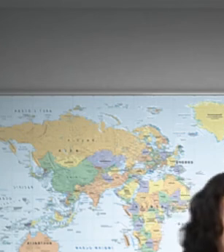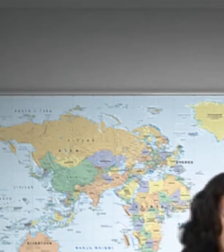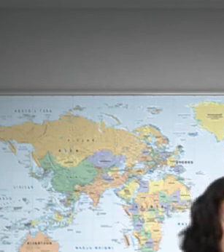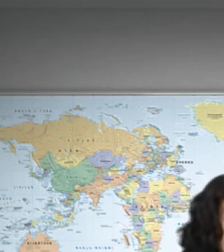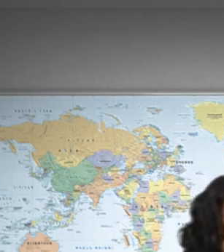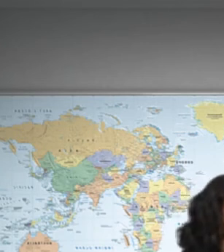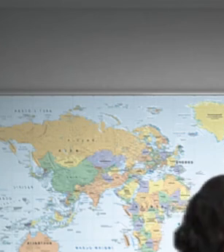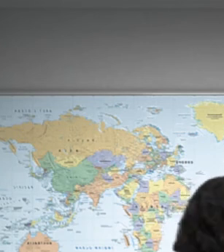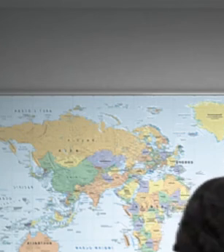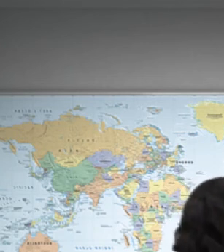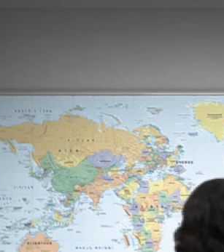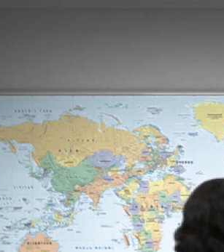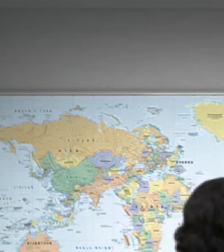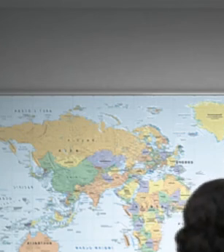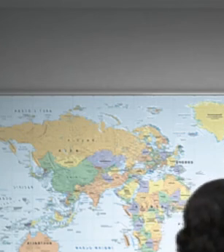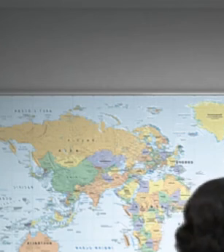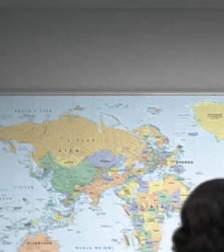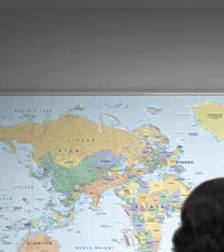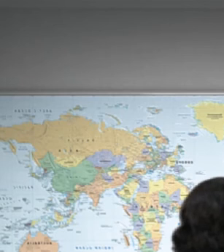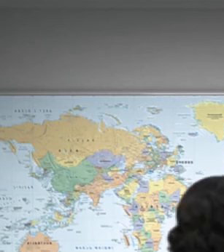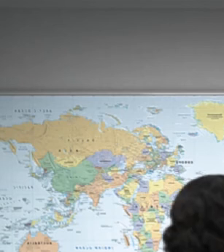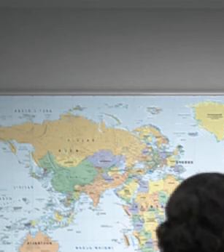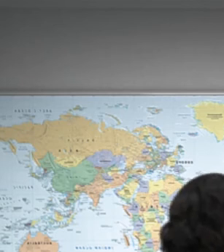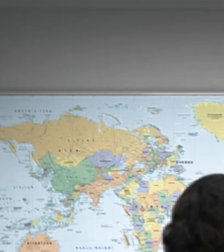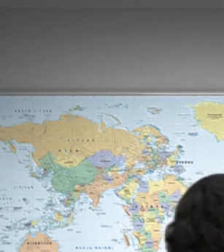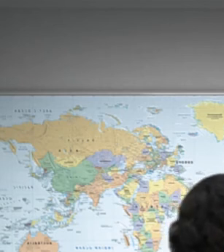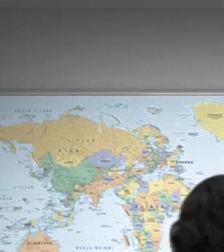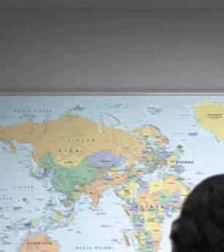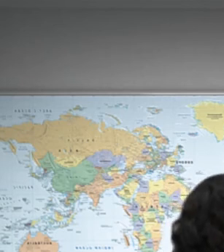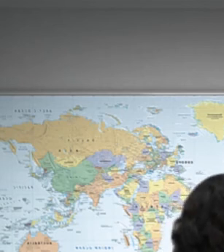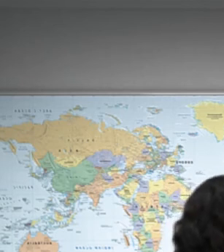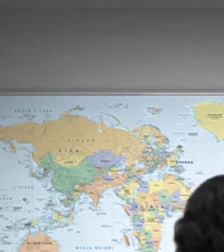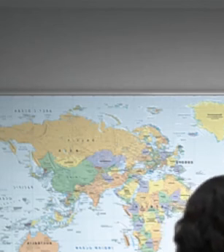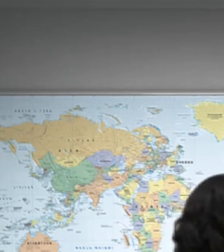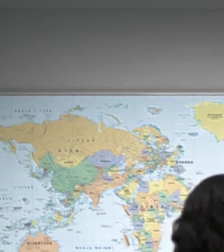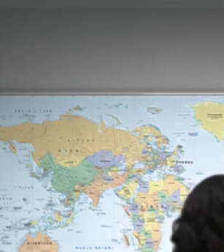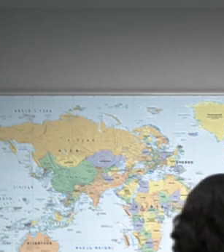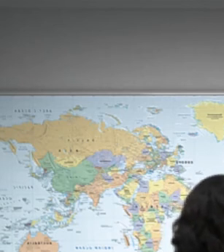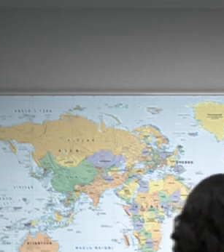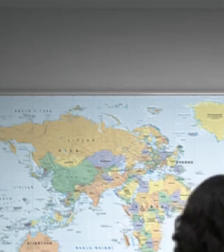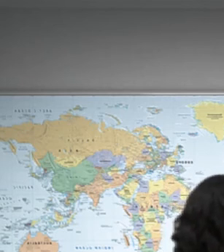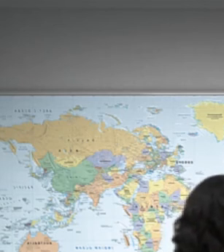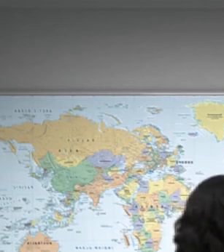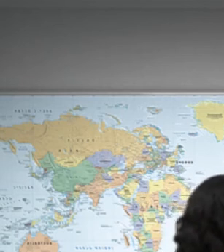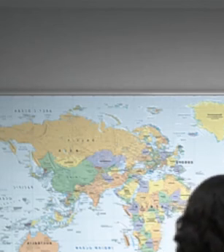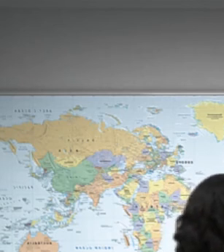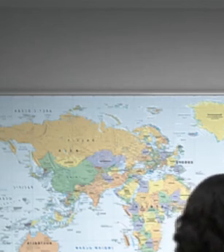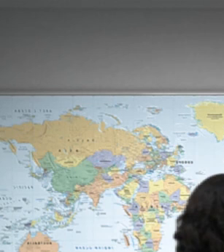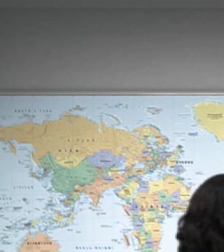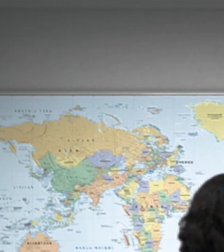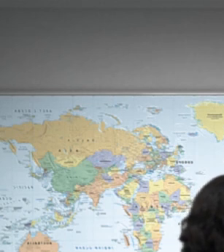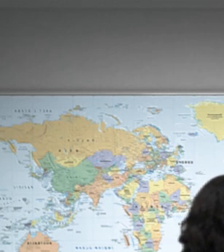just introduce yourself to us and just tell us a bit about what it is that you have been doing here at our offices? Okay, my name